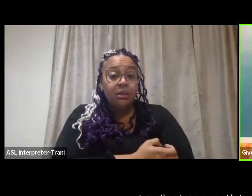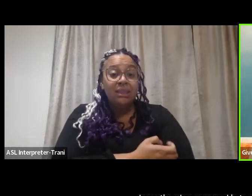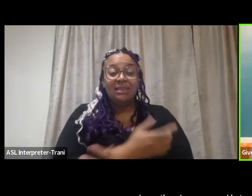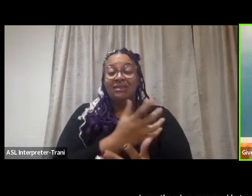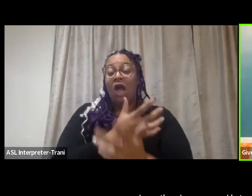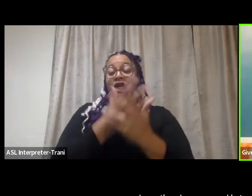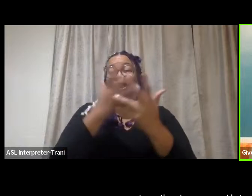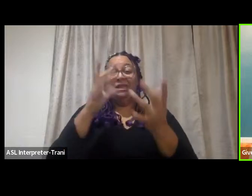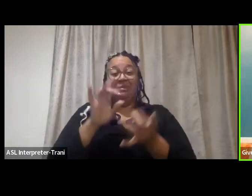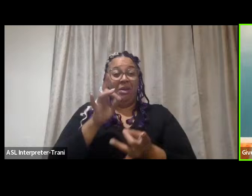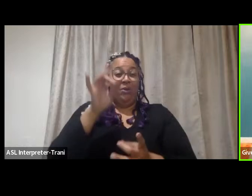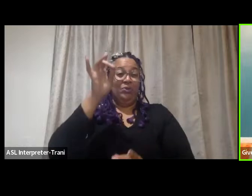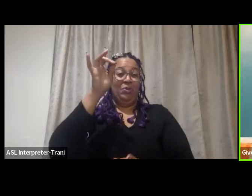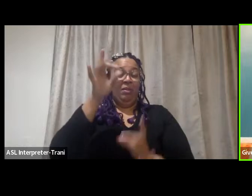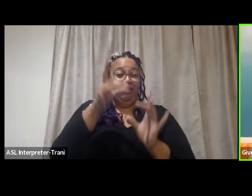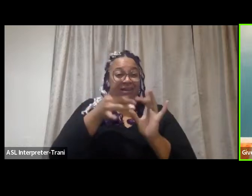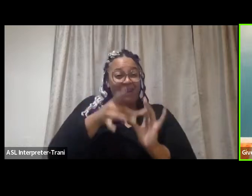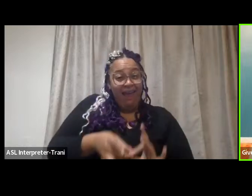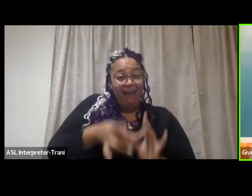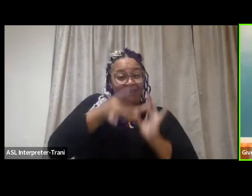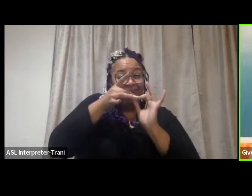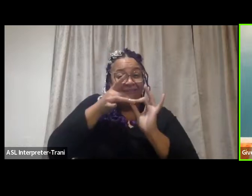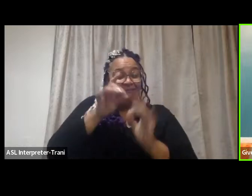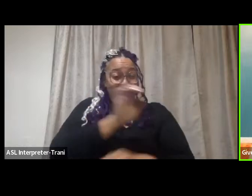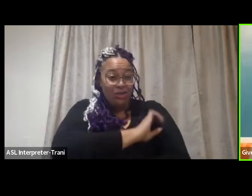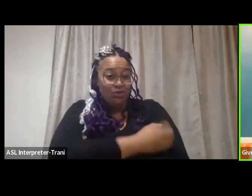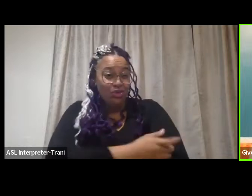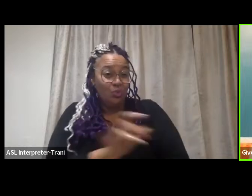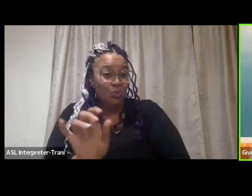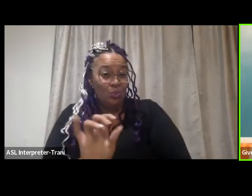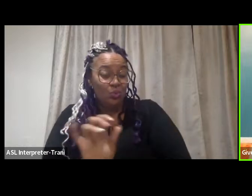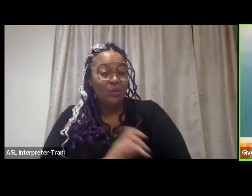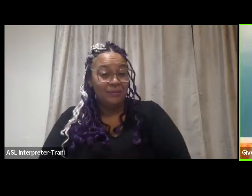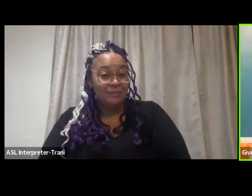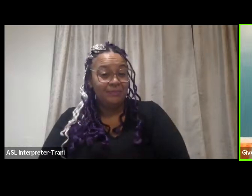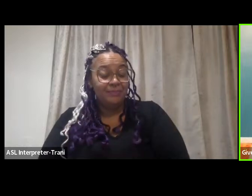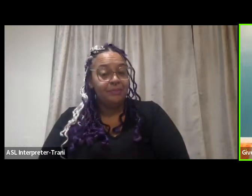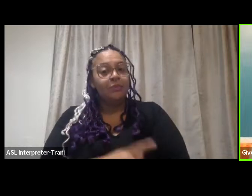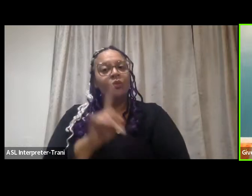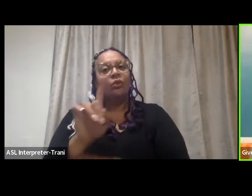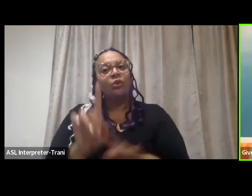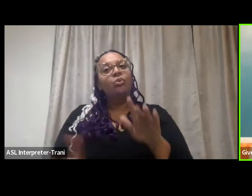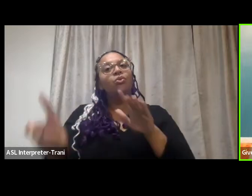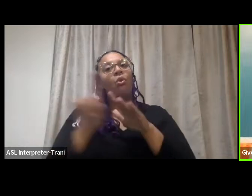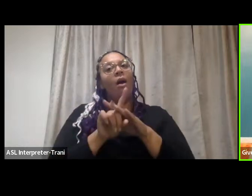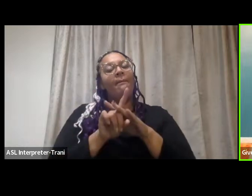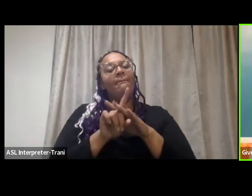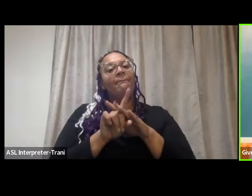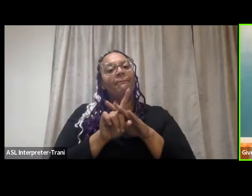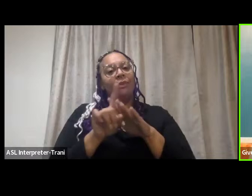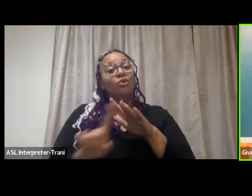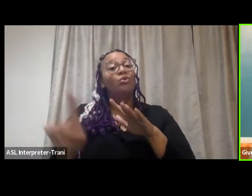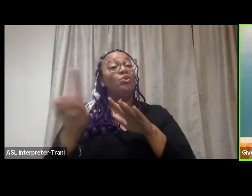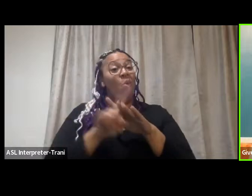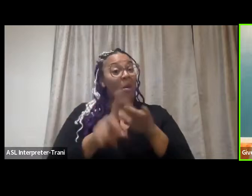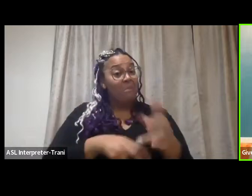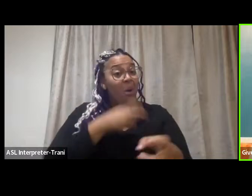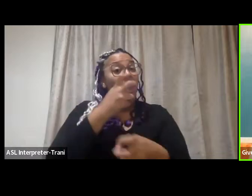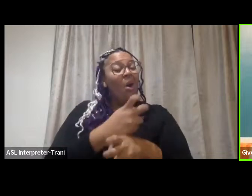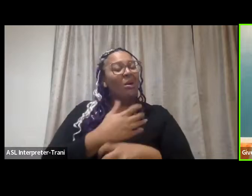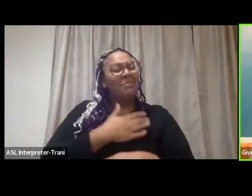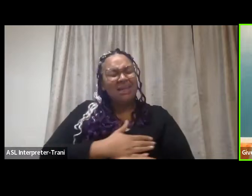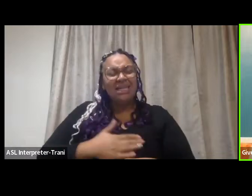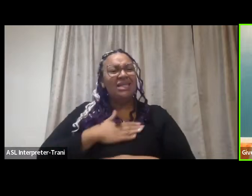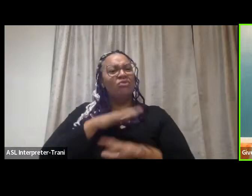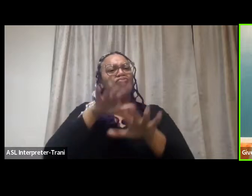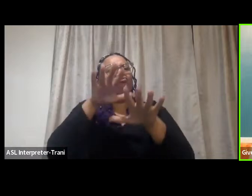and connective energy too. So when you show up hard. Please rest.